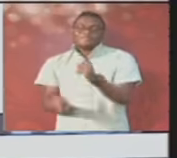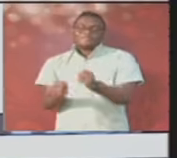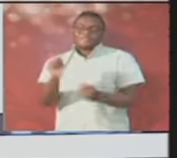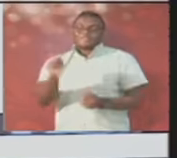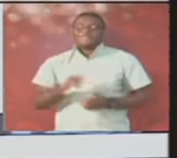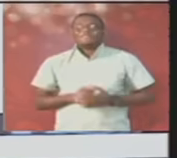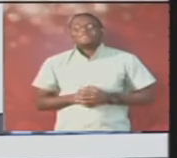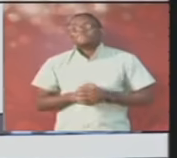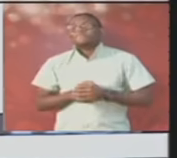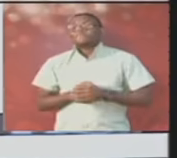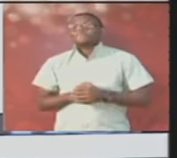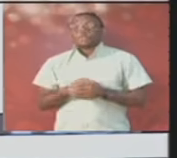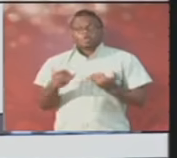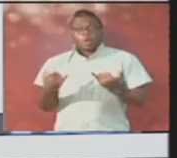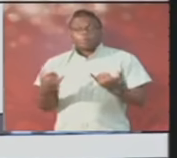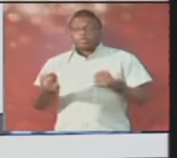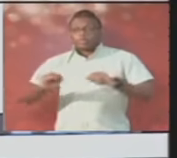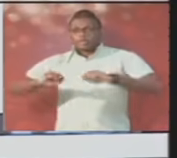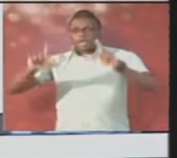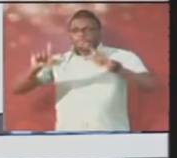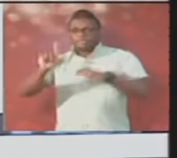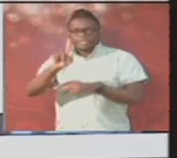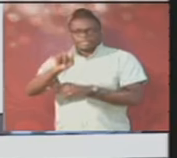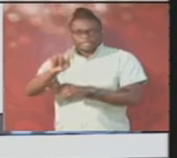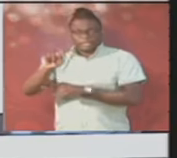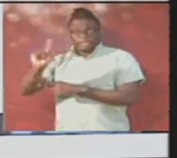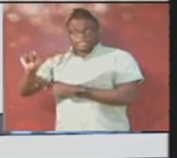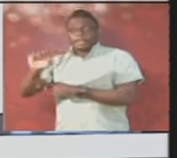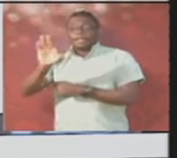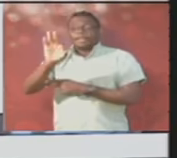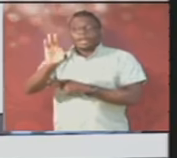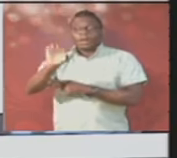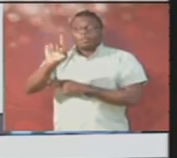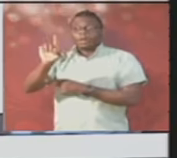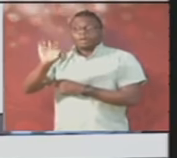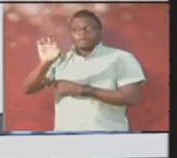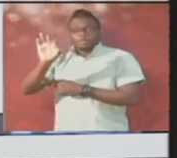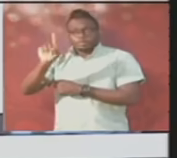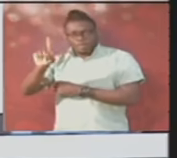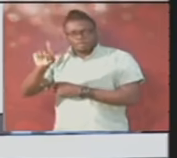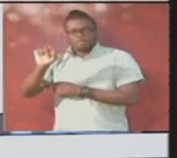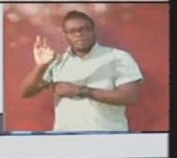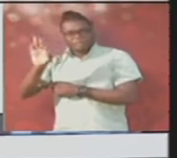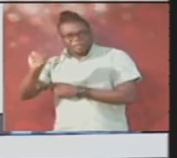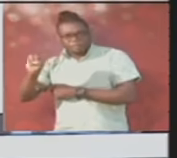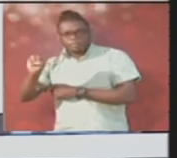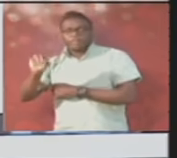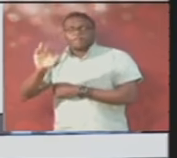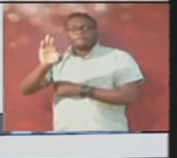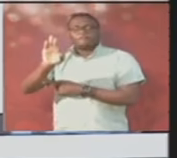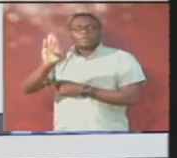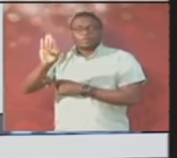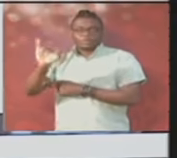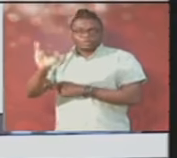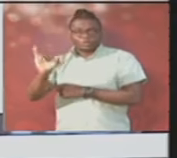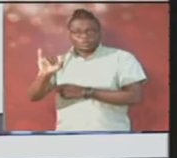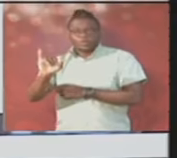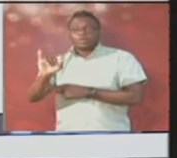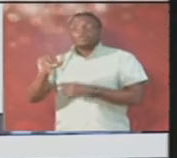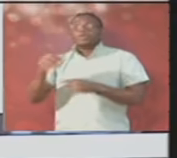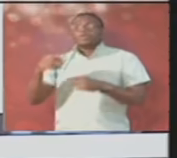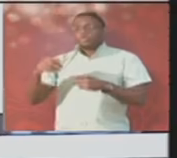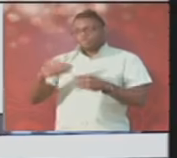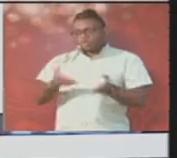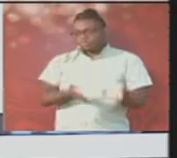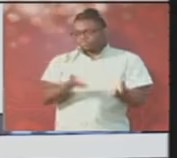live coverage on TTT, Talk City 91.1 FM, and on Facebook at TTT Live Online. We go now to the Manager of Corporate